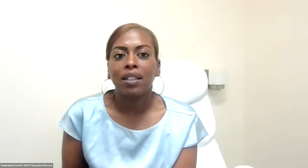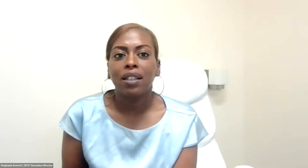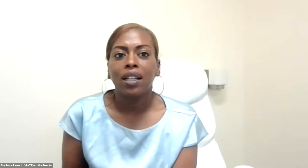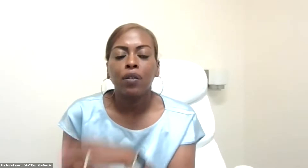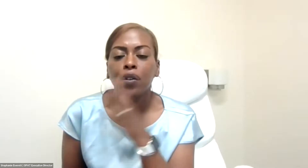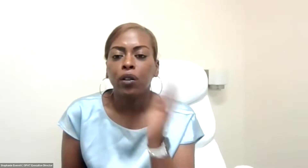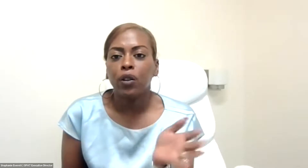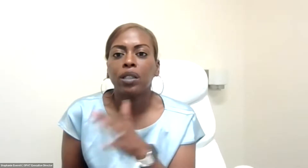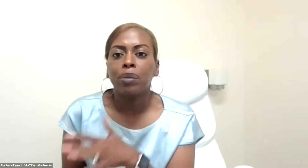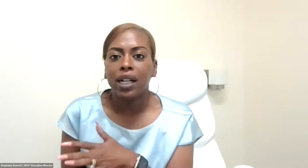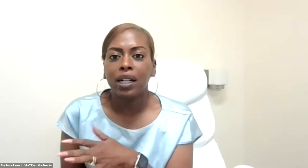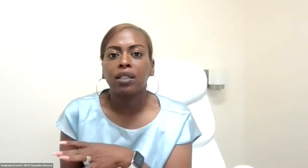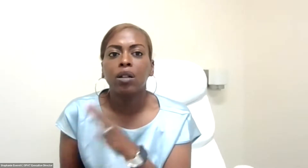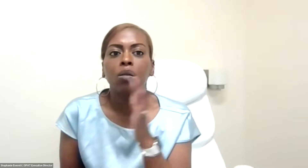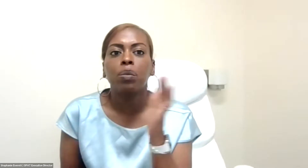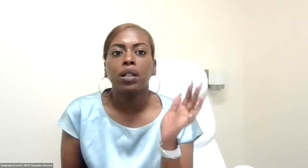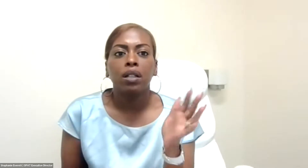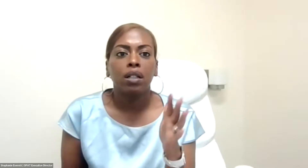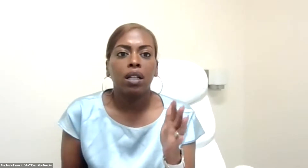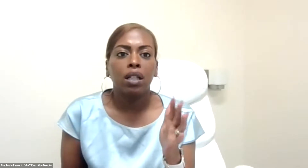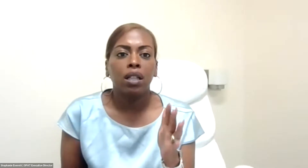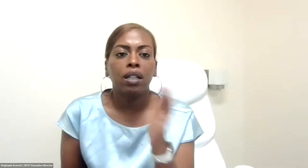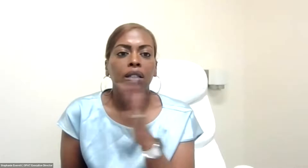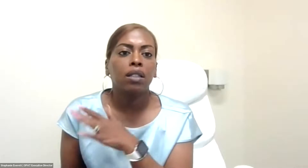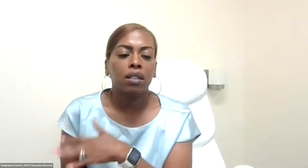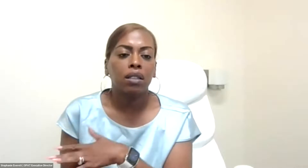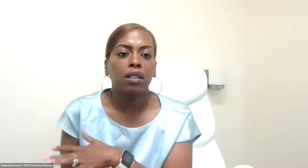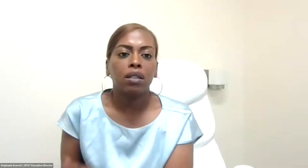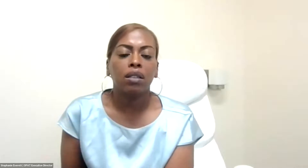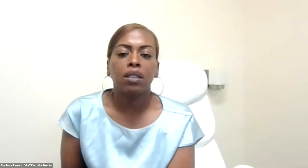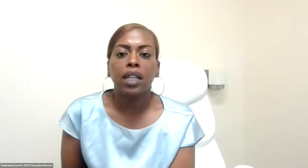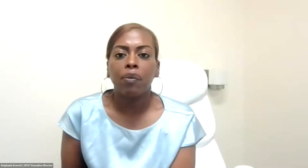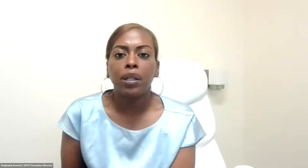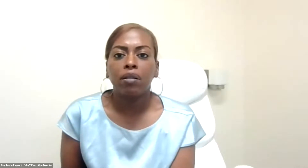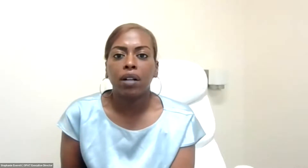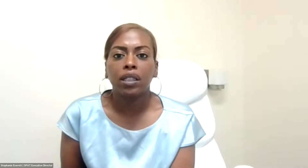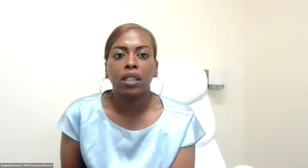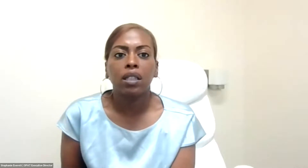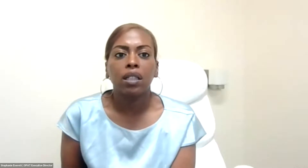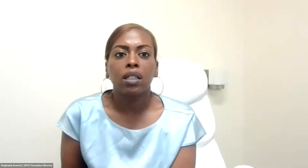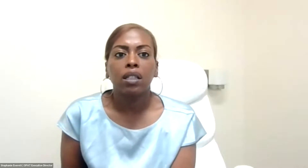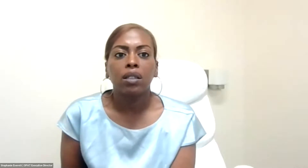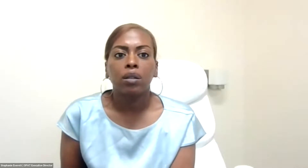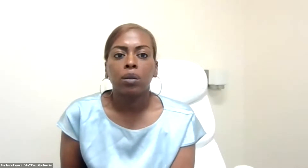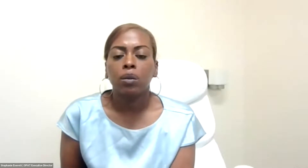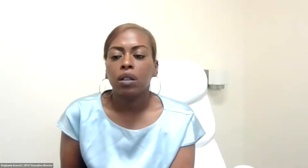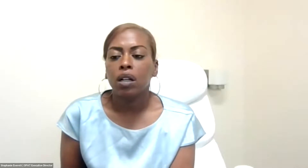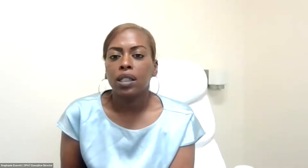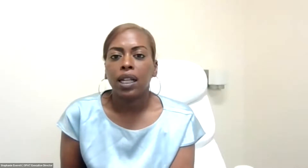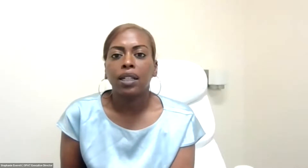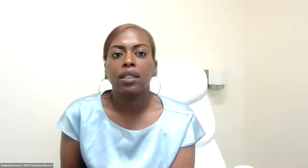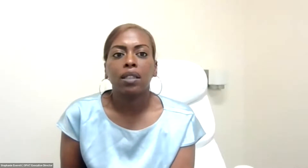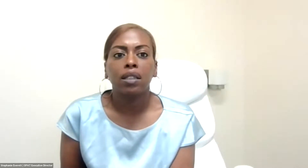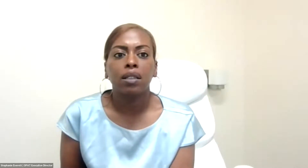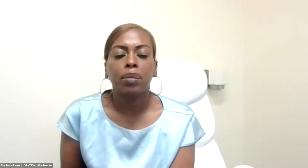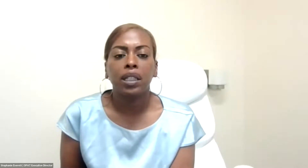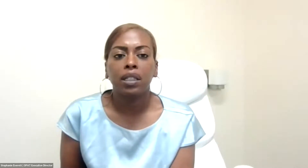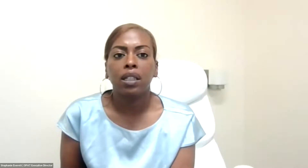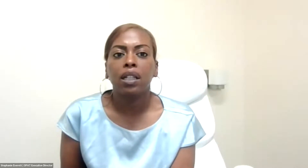that if you vote for it to be out of scope, and that the staff be directed to